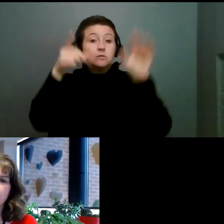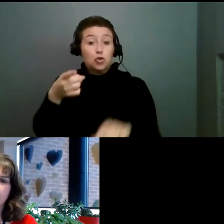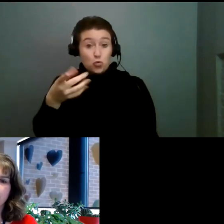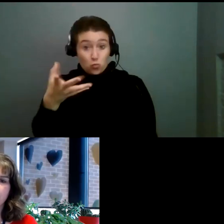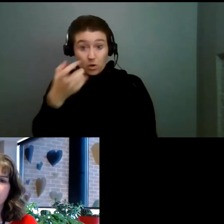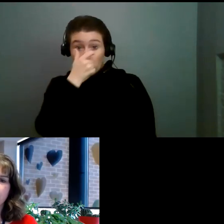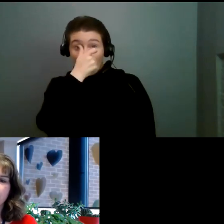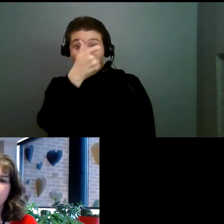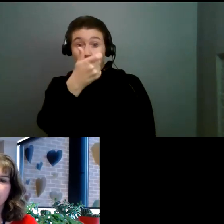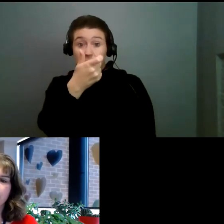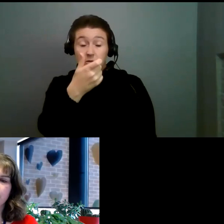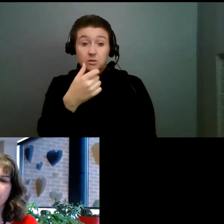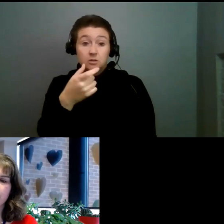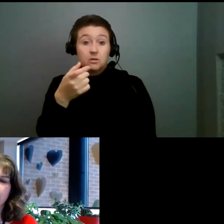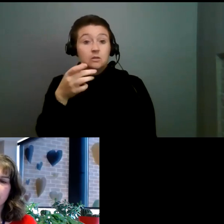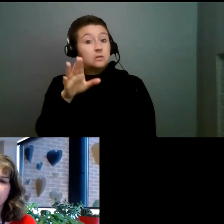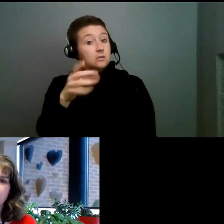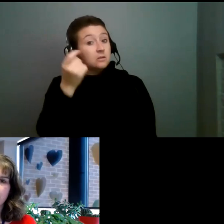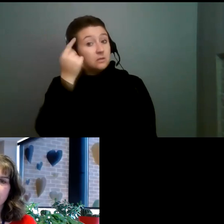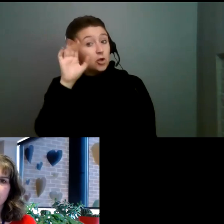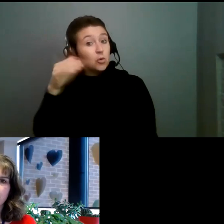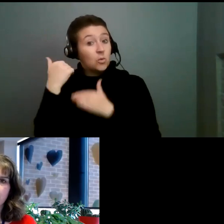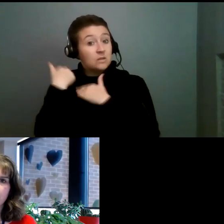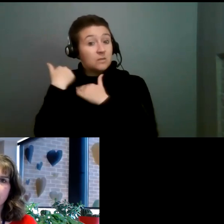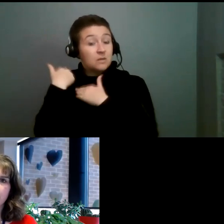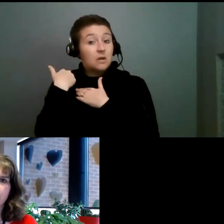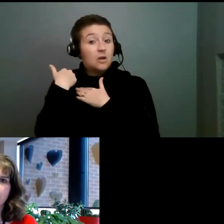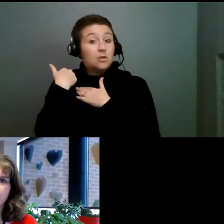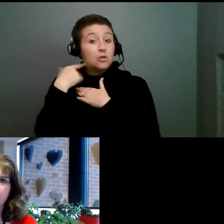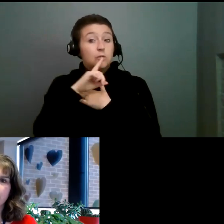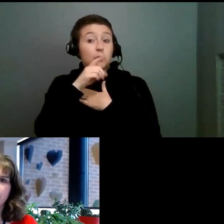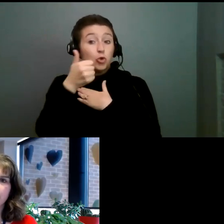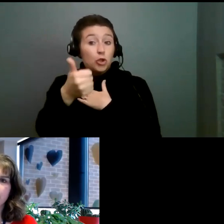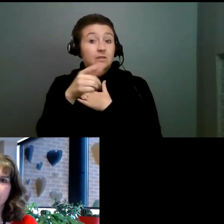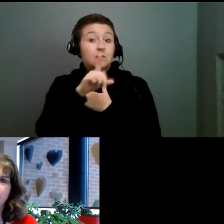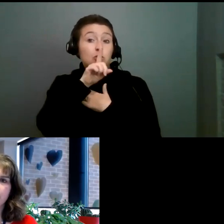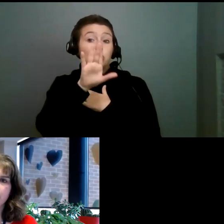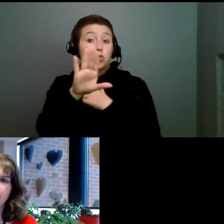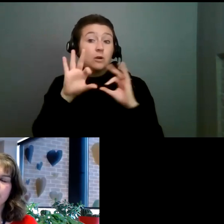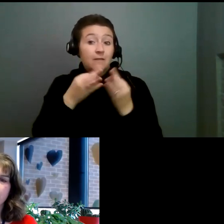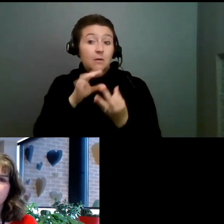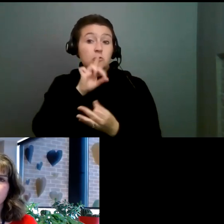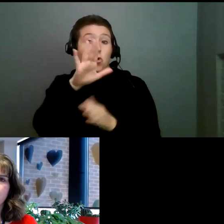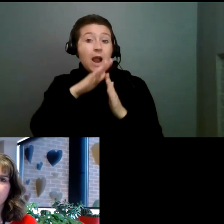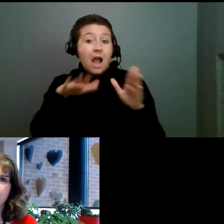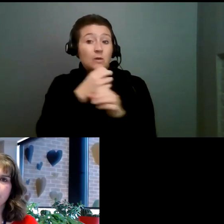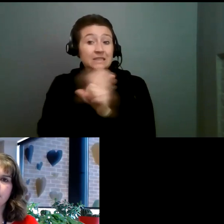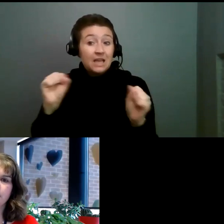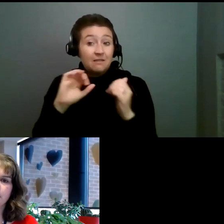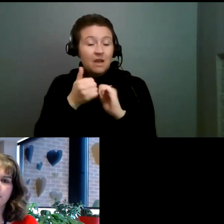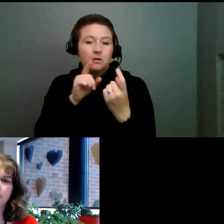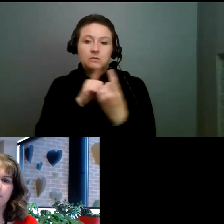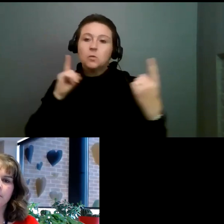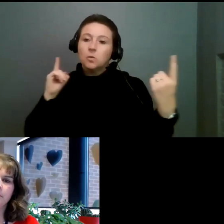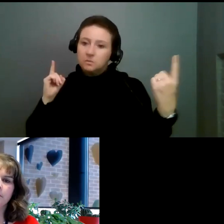them, you have a responsibility to keep yourself and your family and household members safe by social